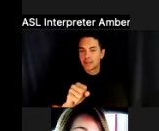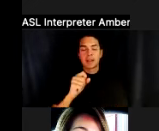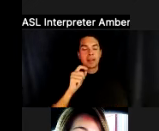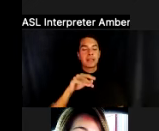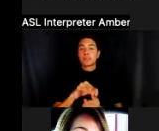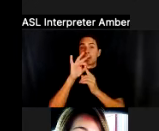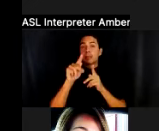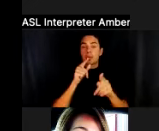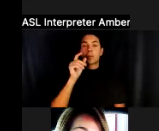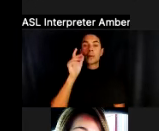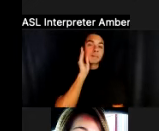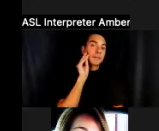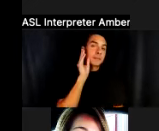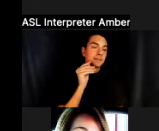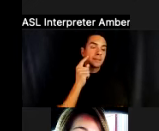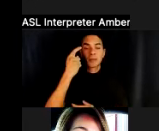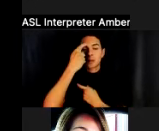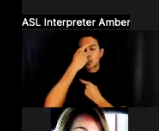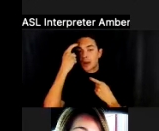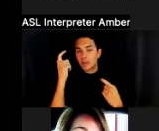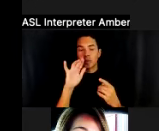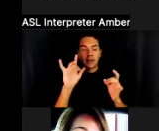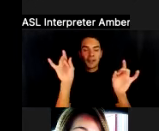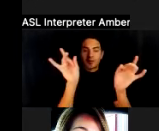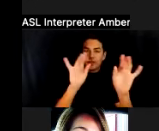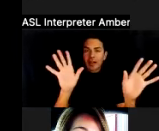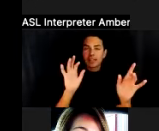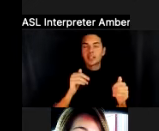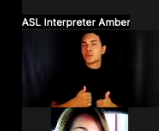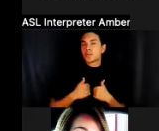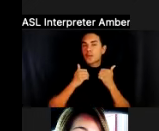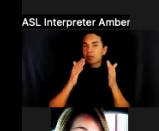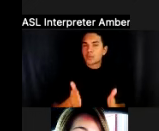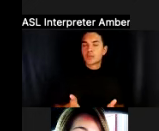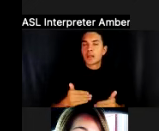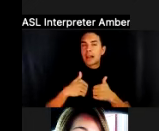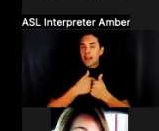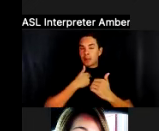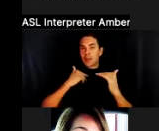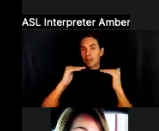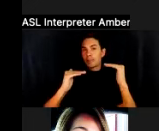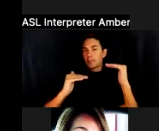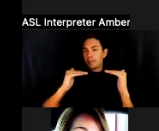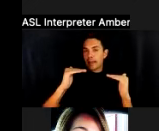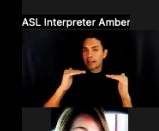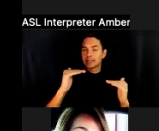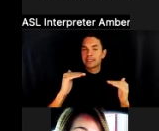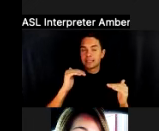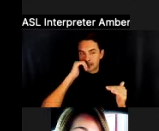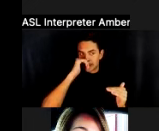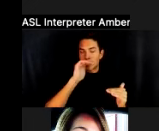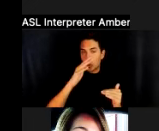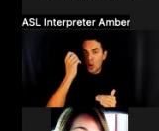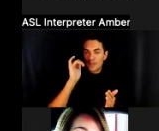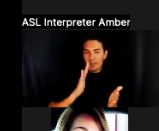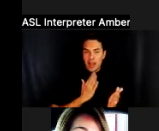of certain experiences or types of violence, and like how do we sort of balance, like, right, like this understanding of that,